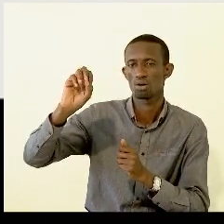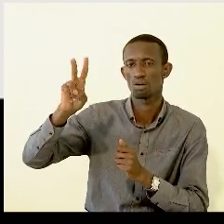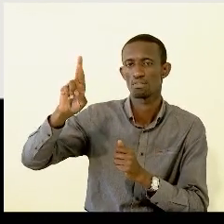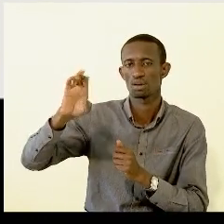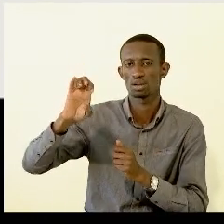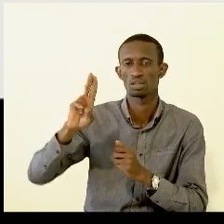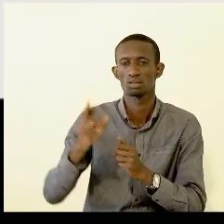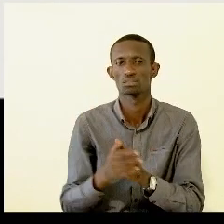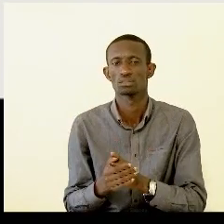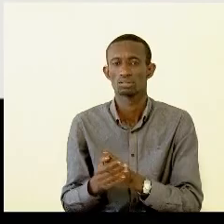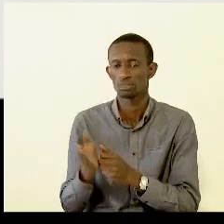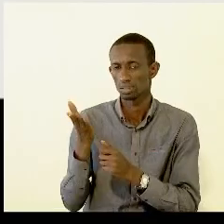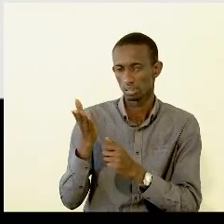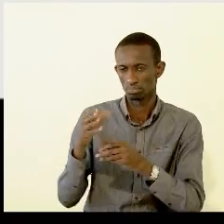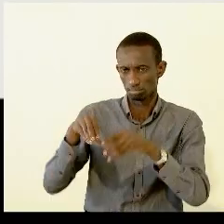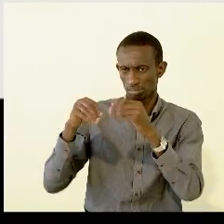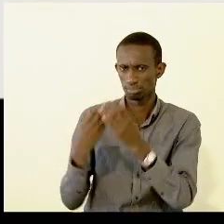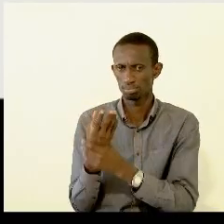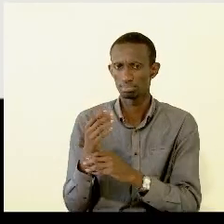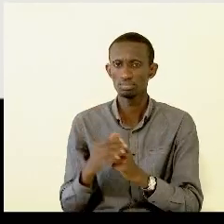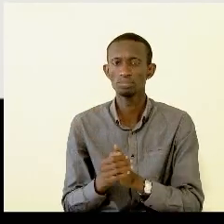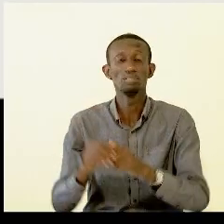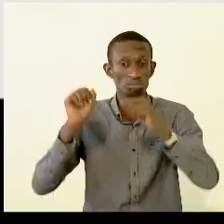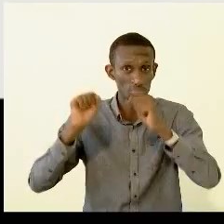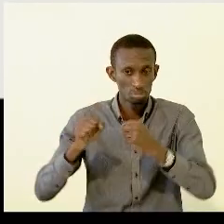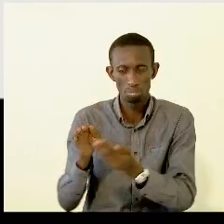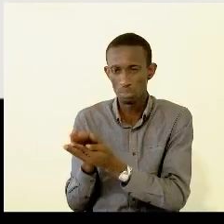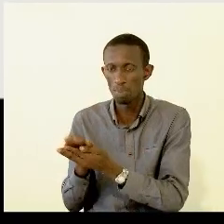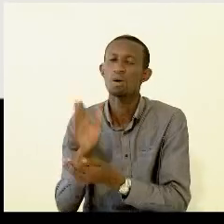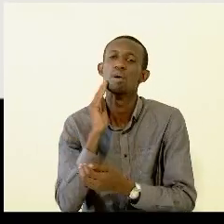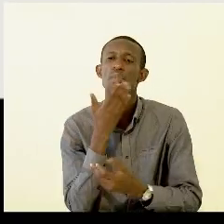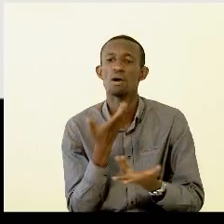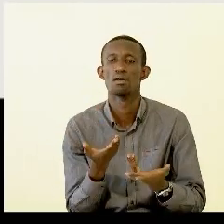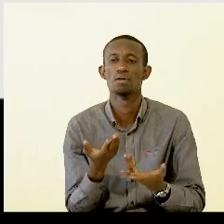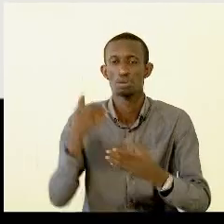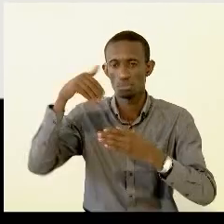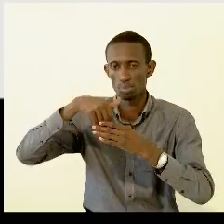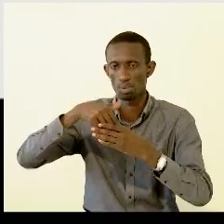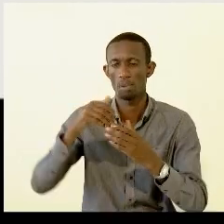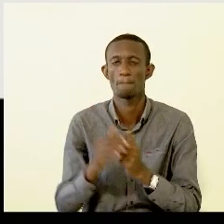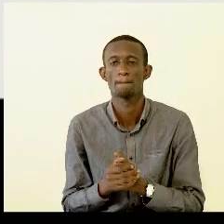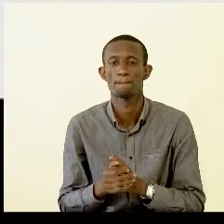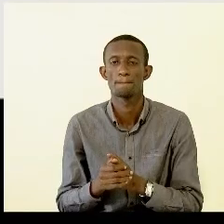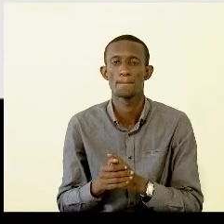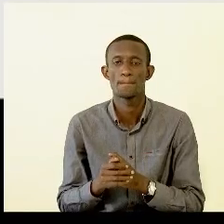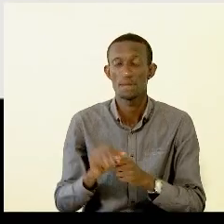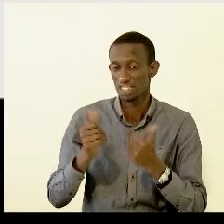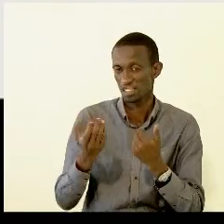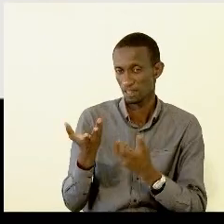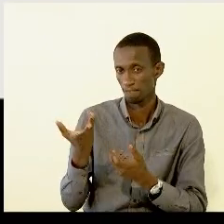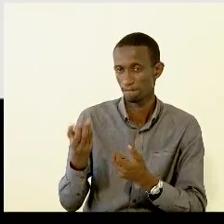are succulent leaves which are able to store water in their leaves, and they